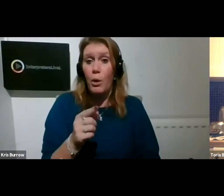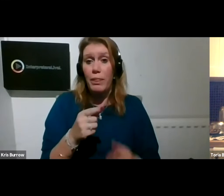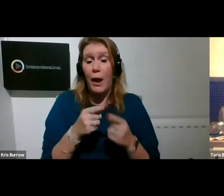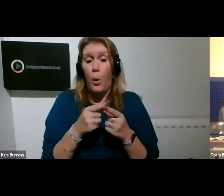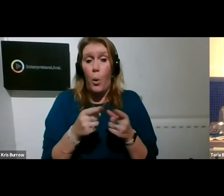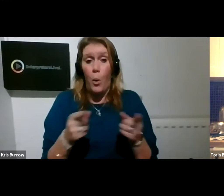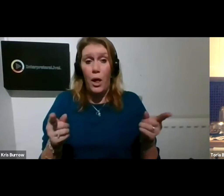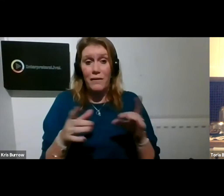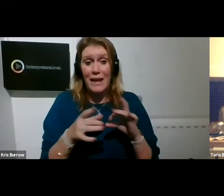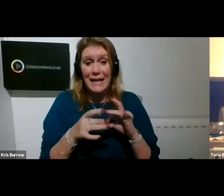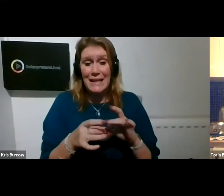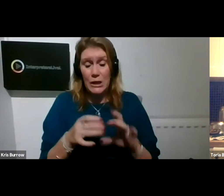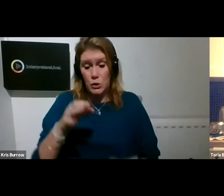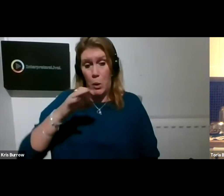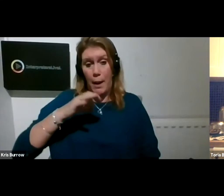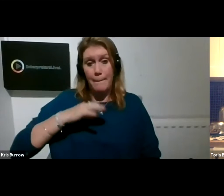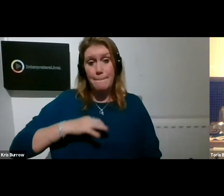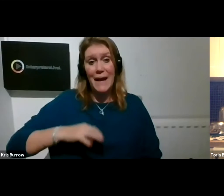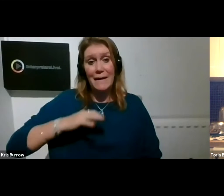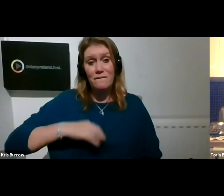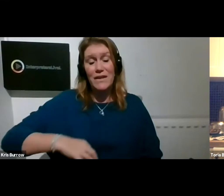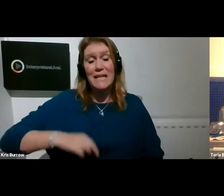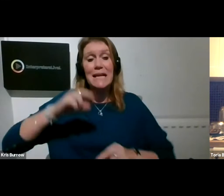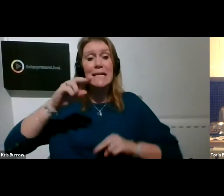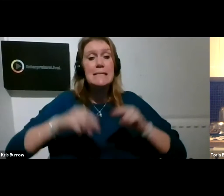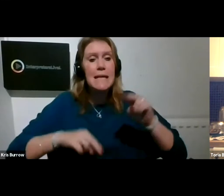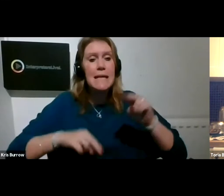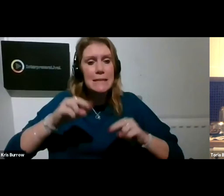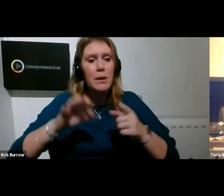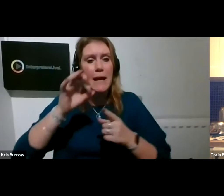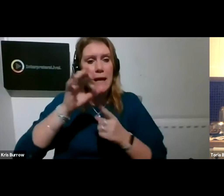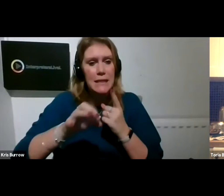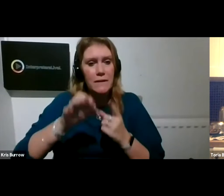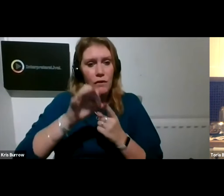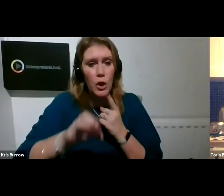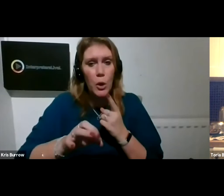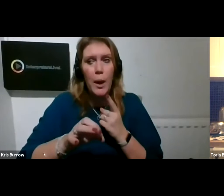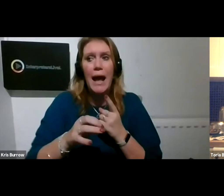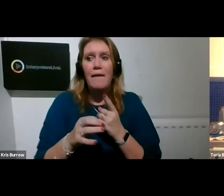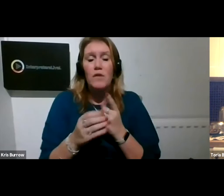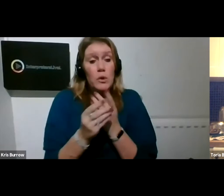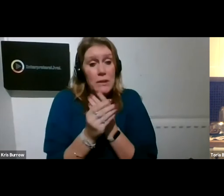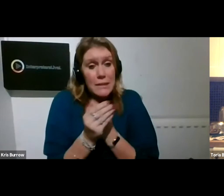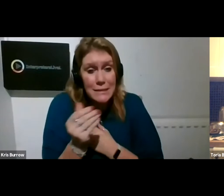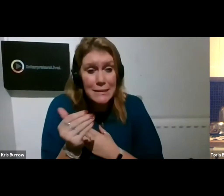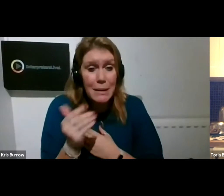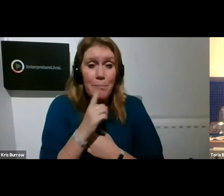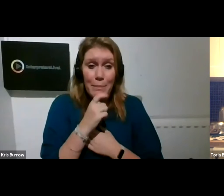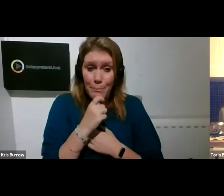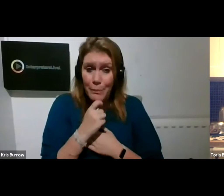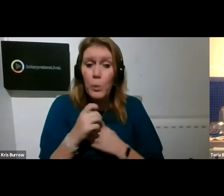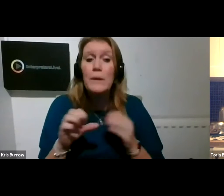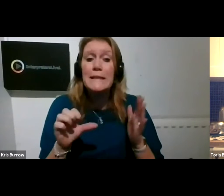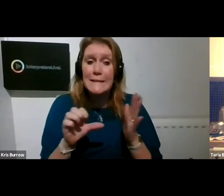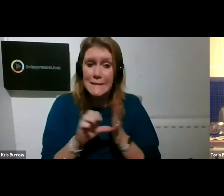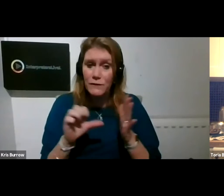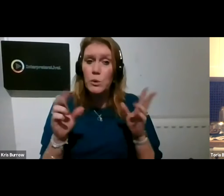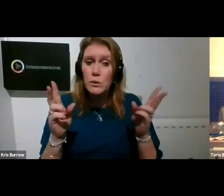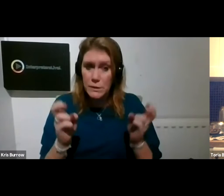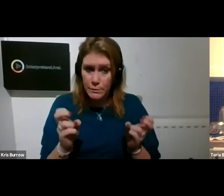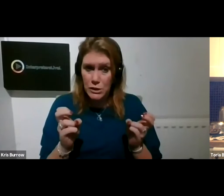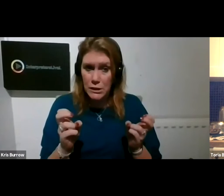benefits assessment interview and that these are difficult subjects for a lot of people. You can, yeah,